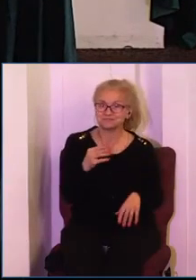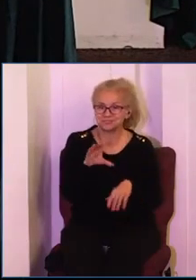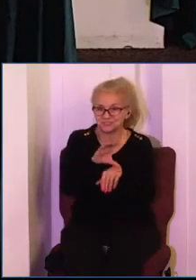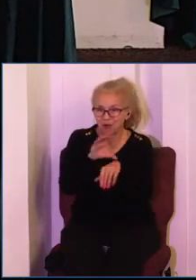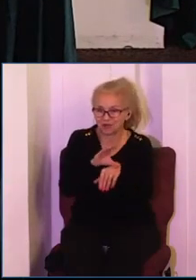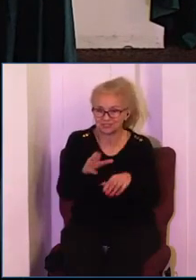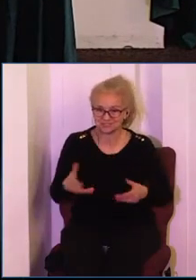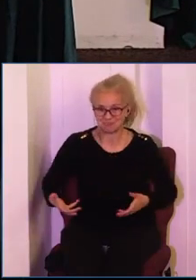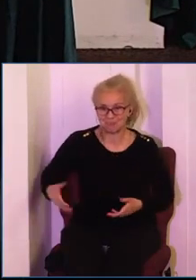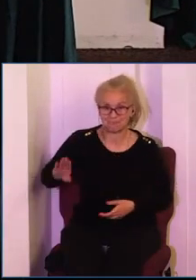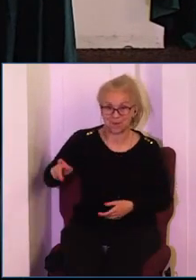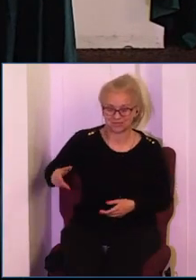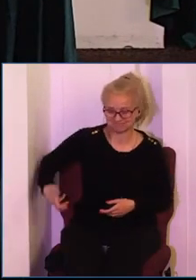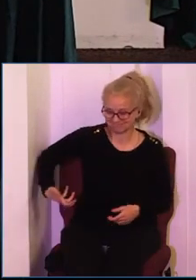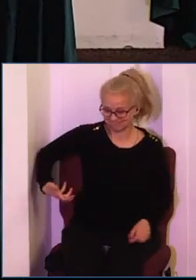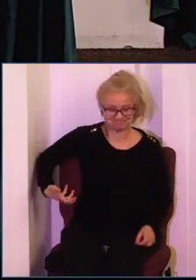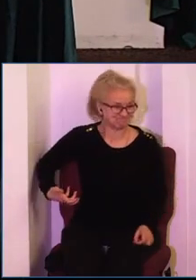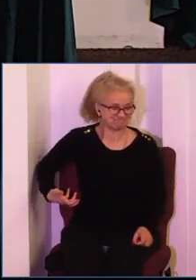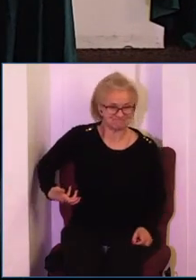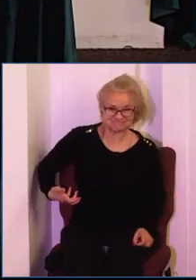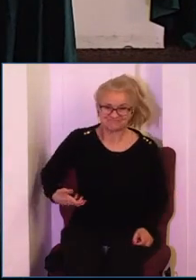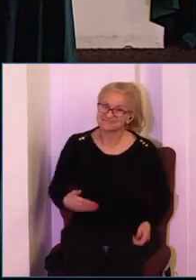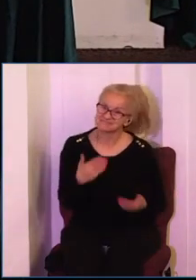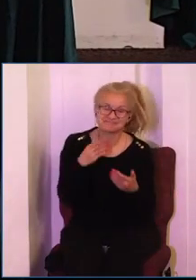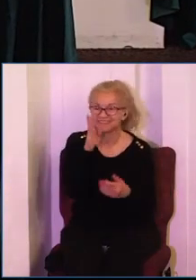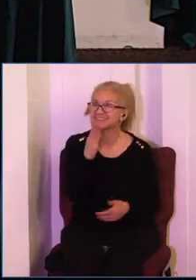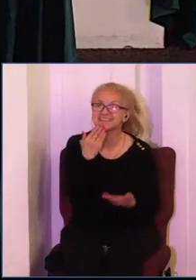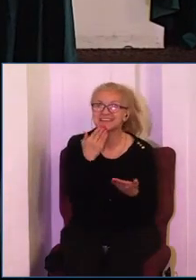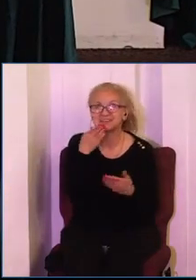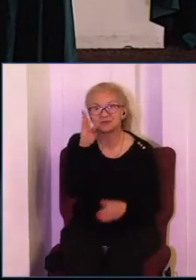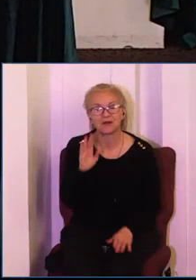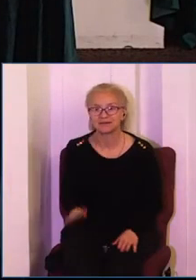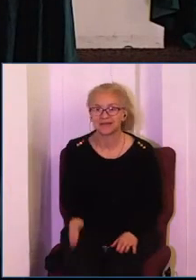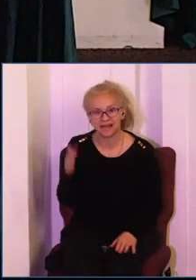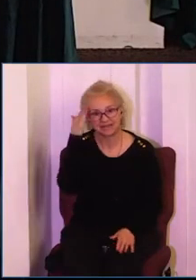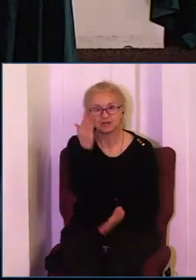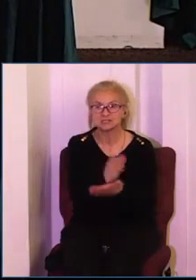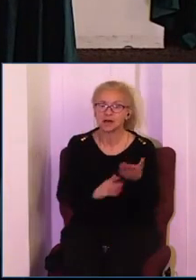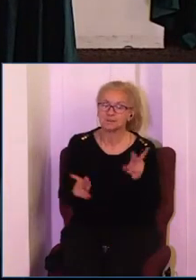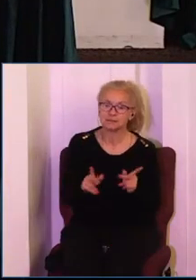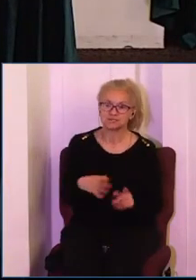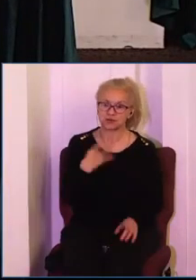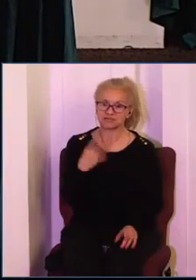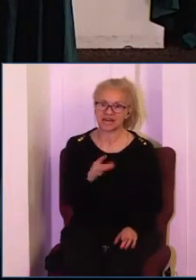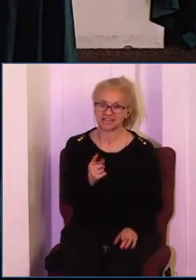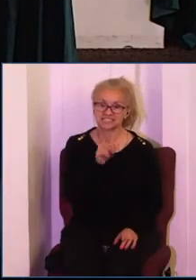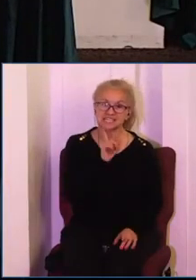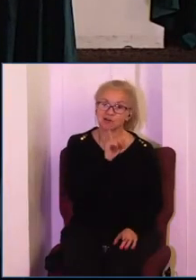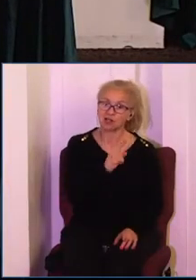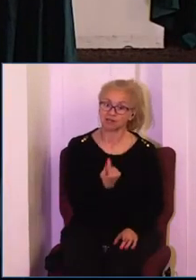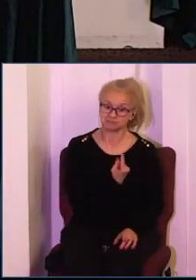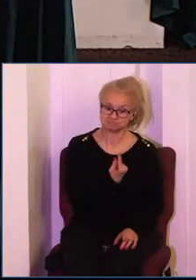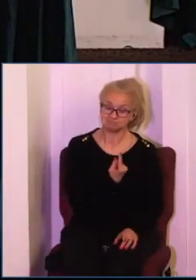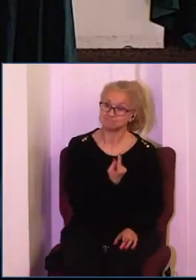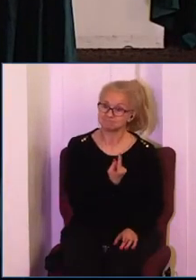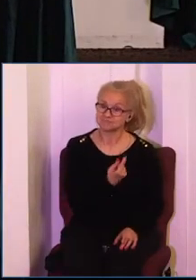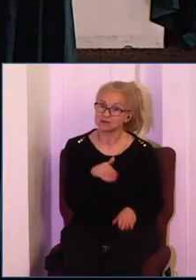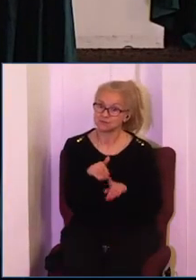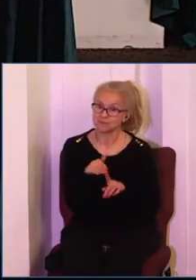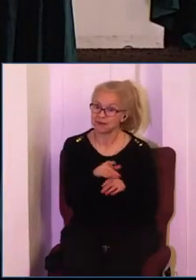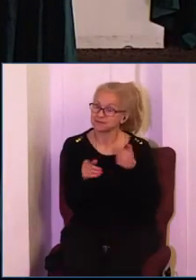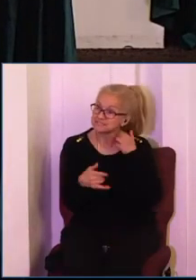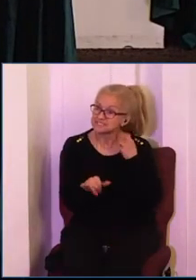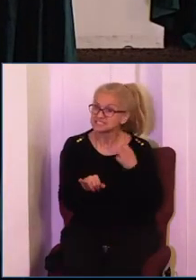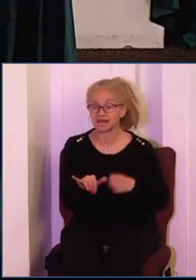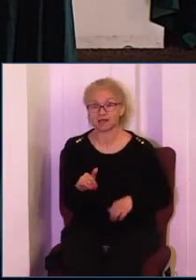And God, I just thank you. I know some people don't like it when they're single and it reminds them that they are still single,